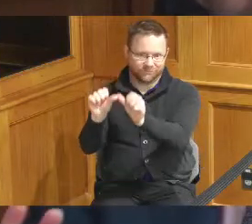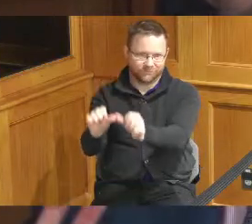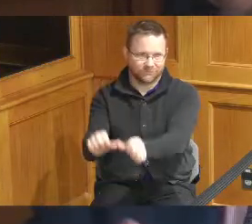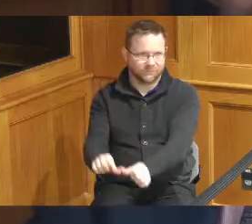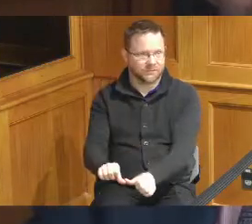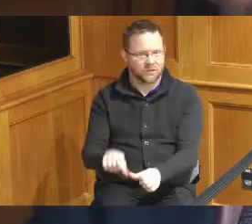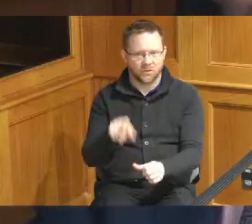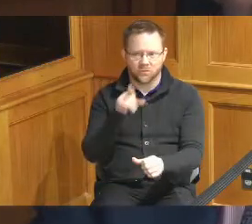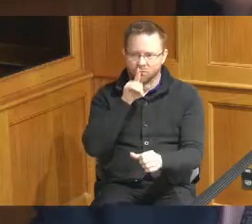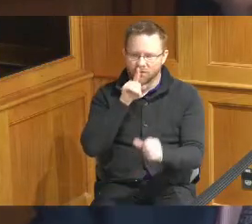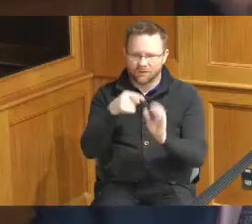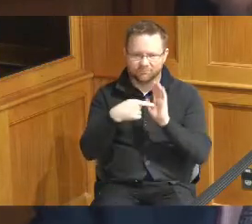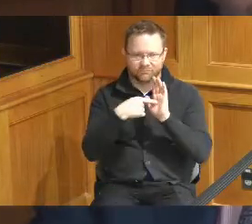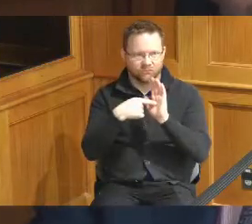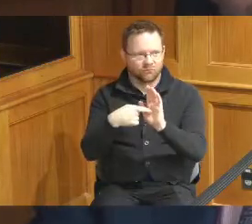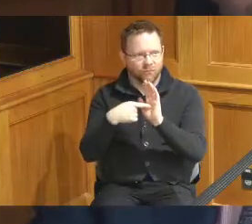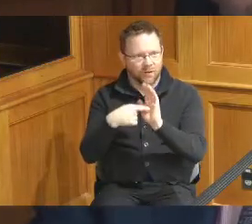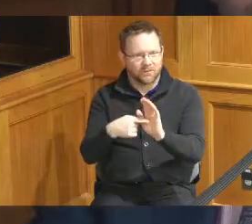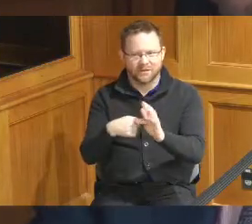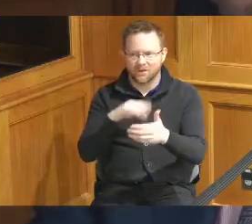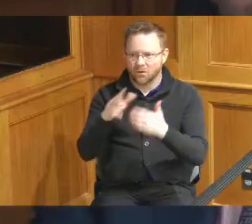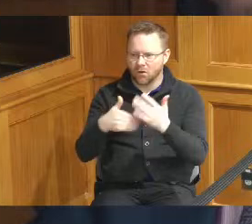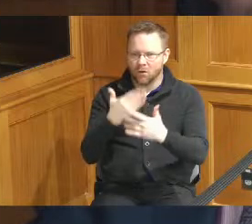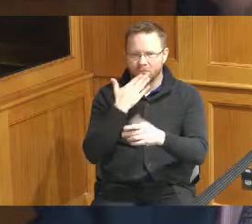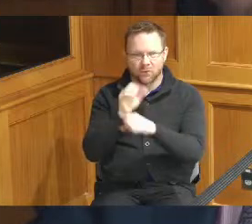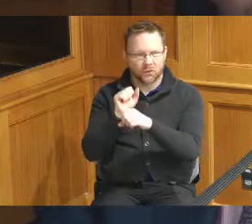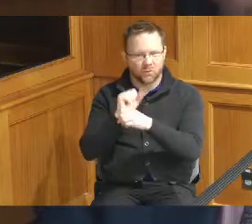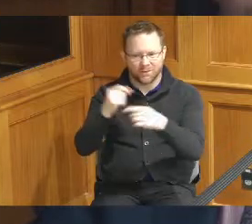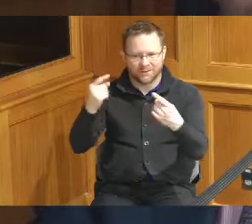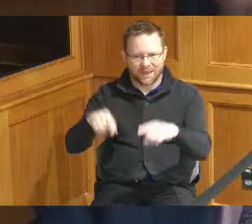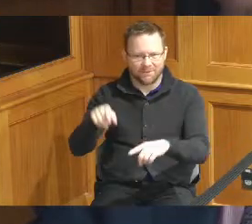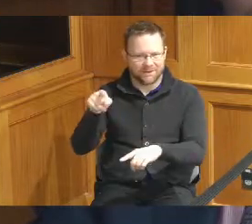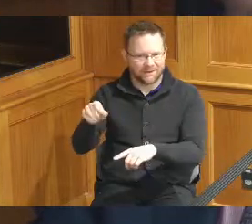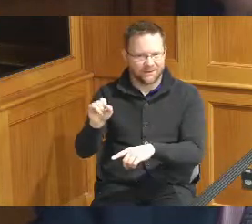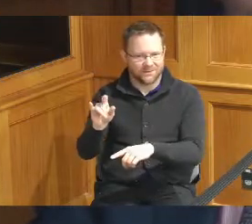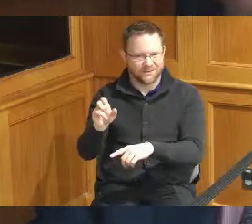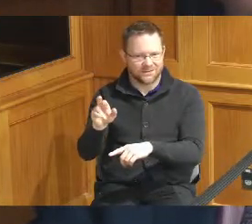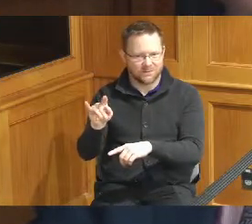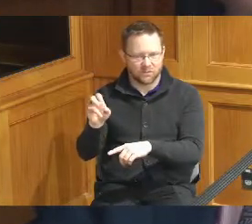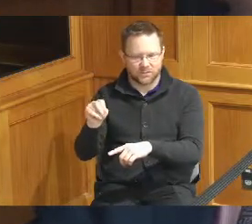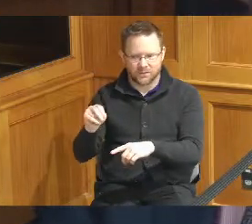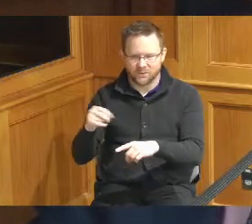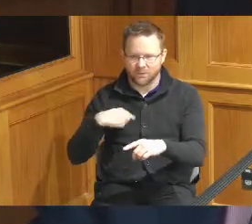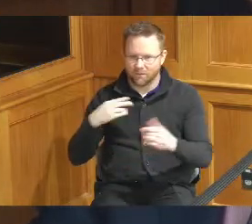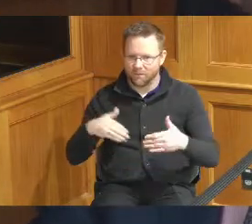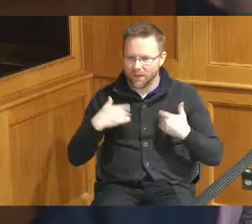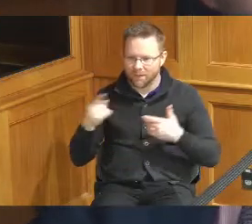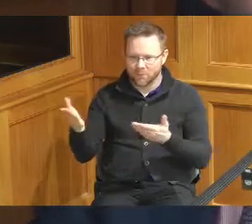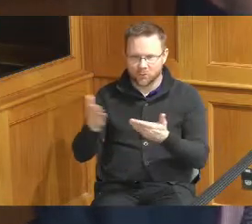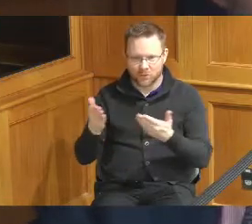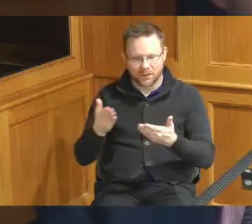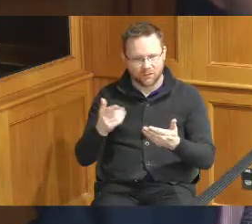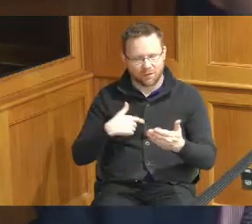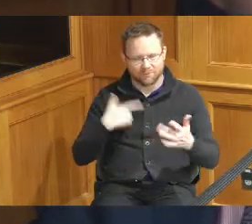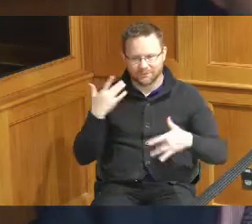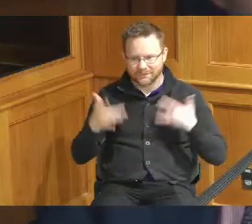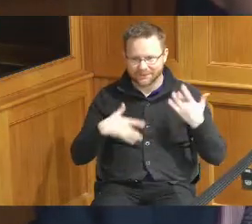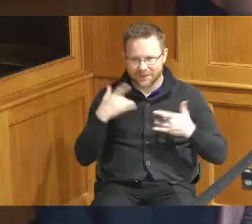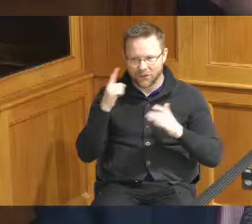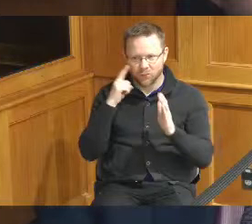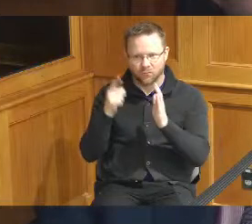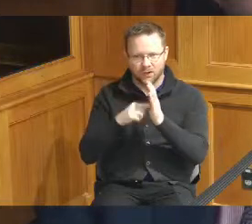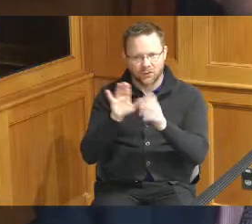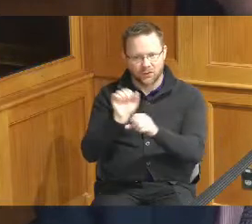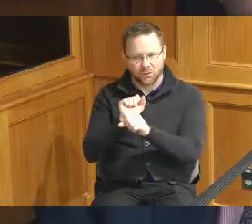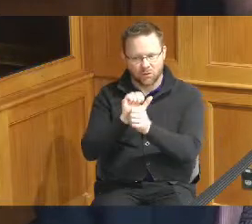the representation of all the good work going on in Silverton. So I'm just delighted that you're here and really thrilled to recognize your work. So